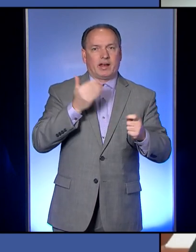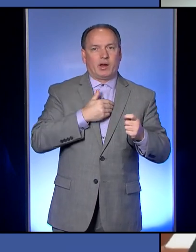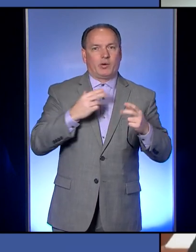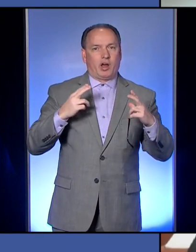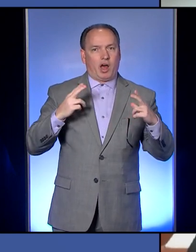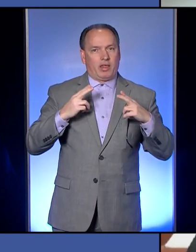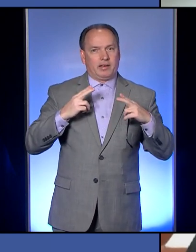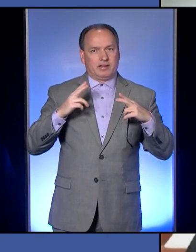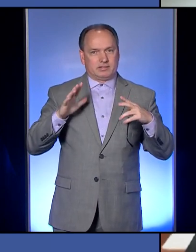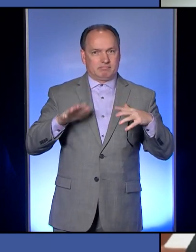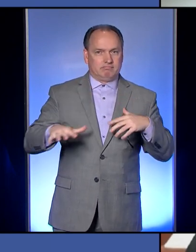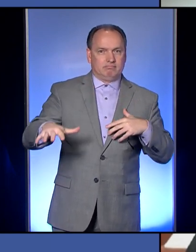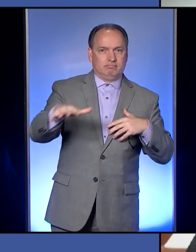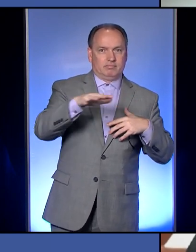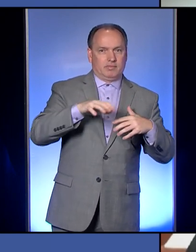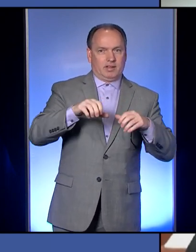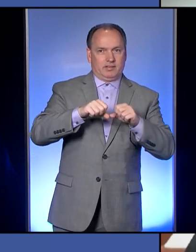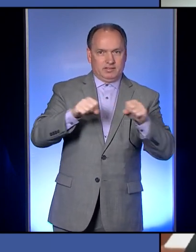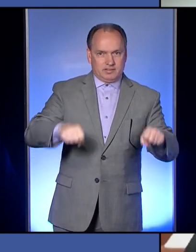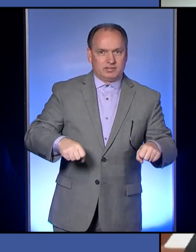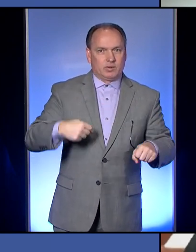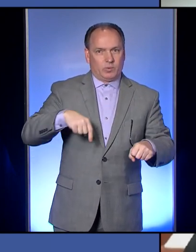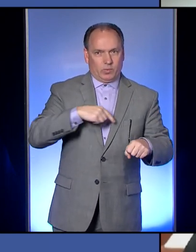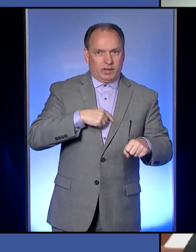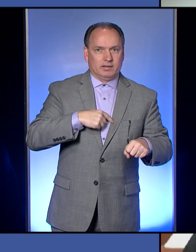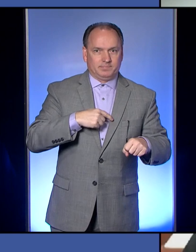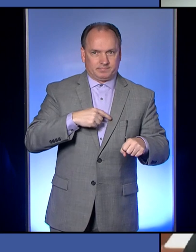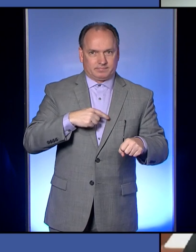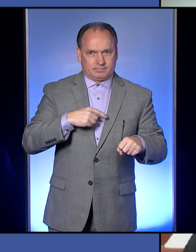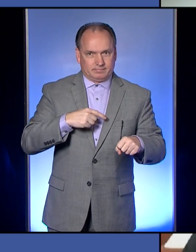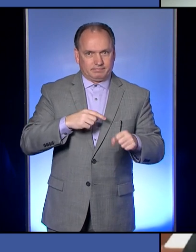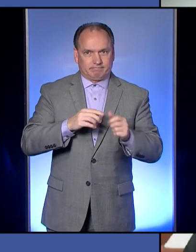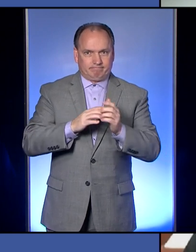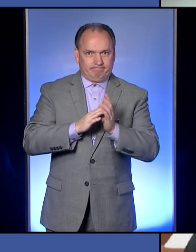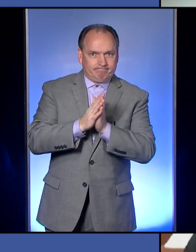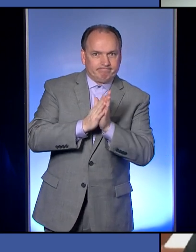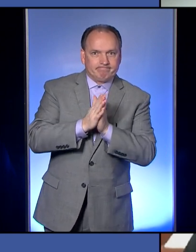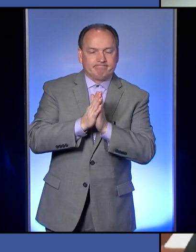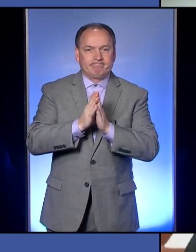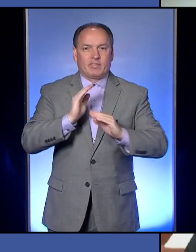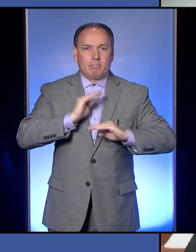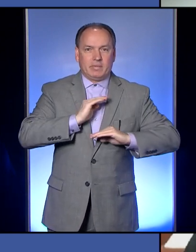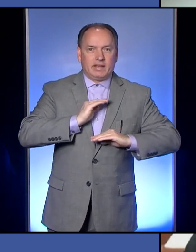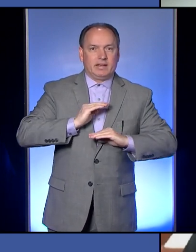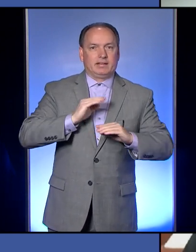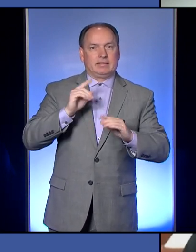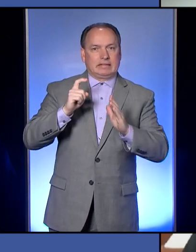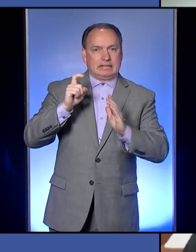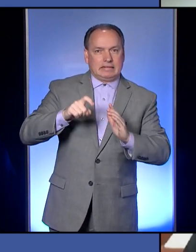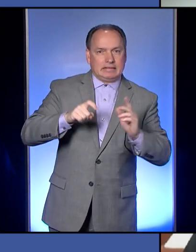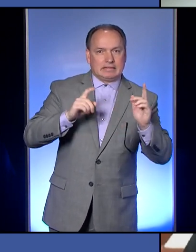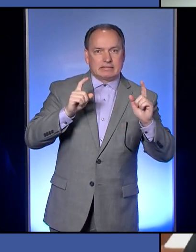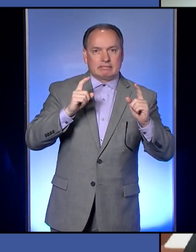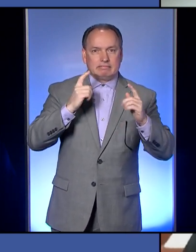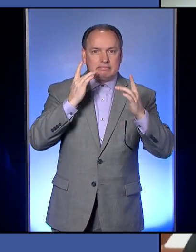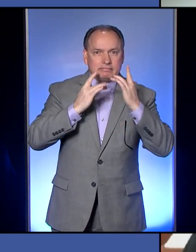the system who have done so very much in meeting the needs of our patients, especially at Hammett